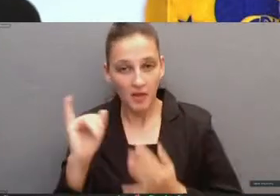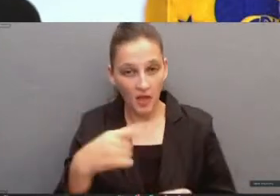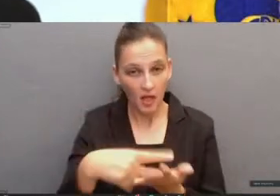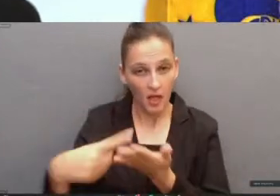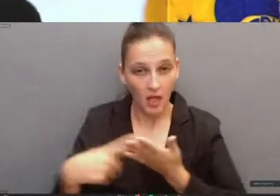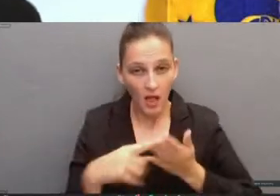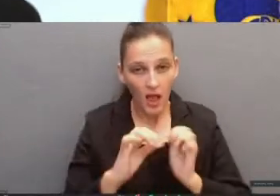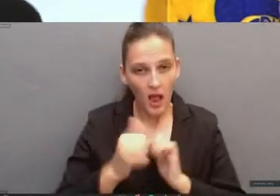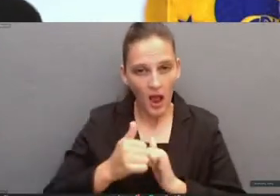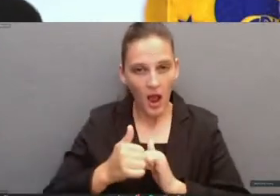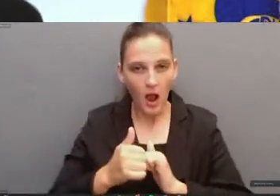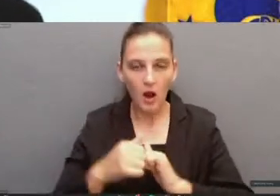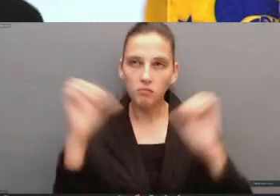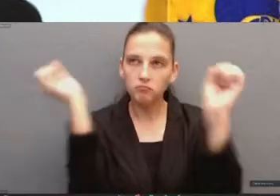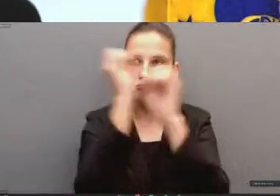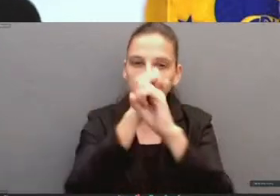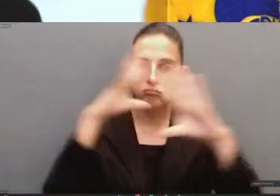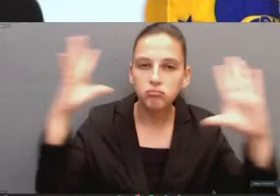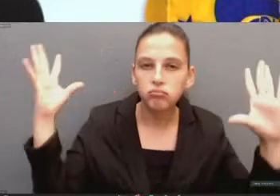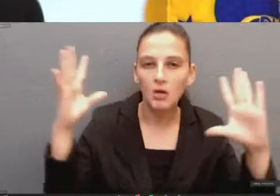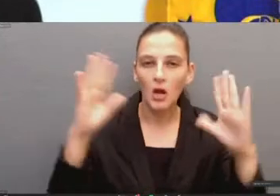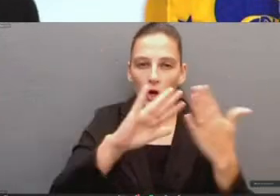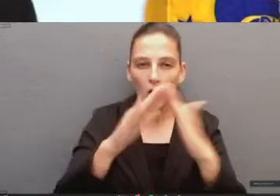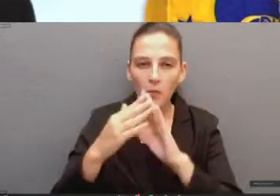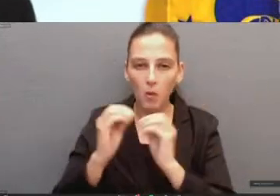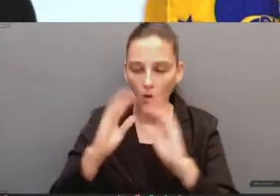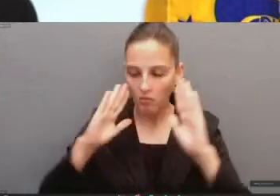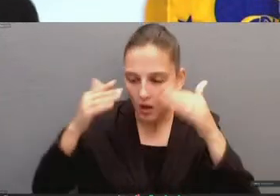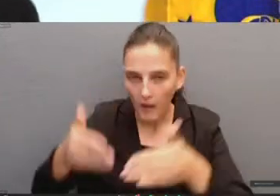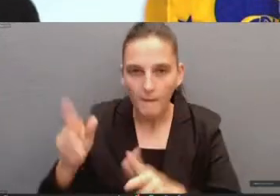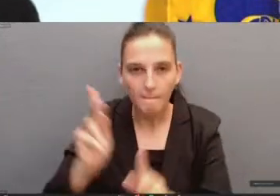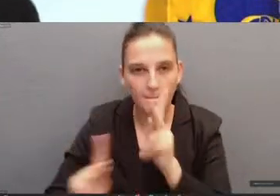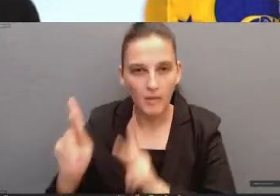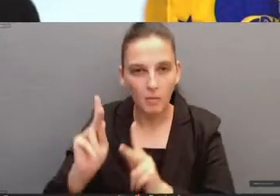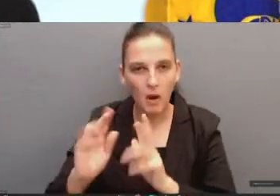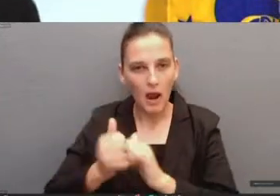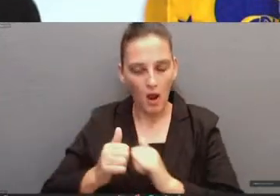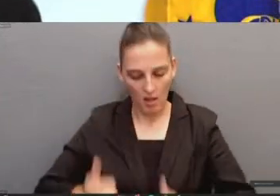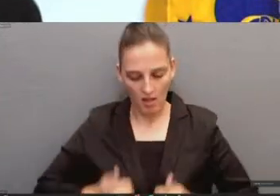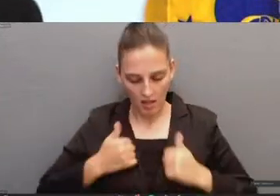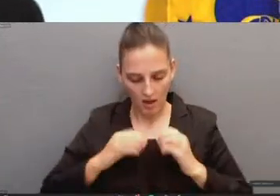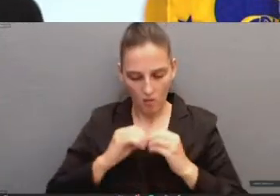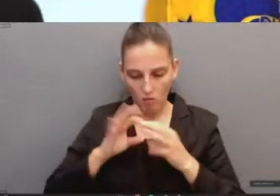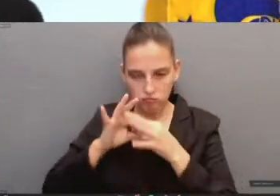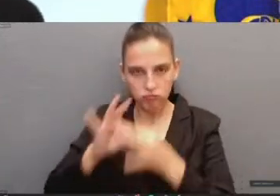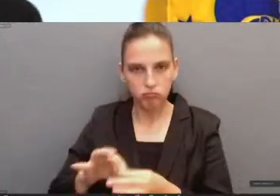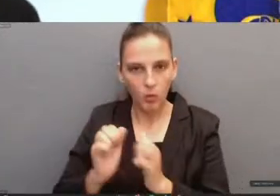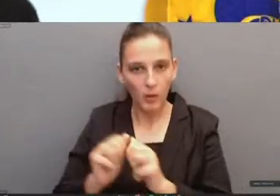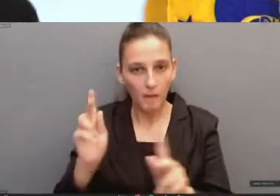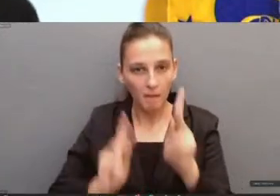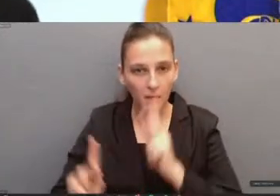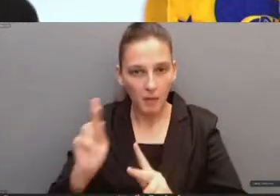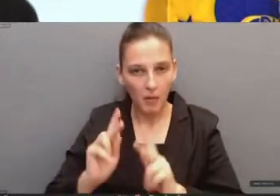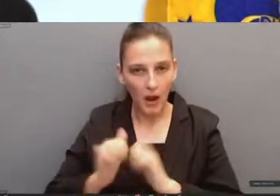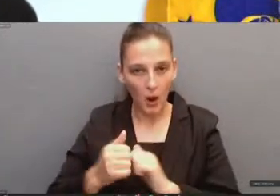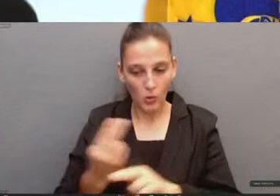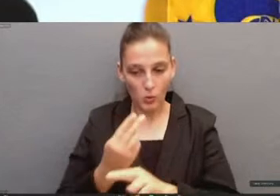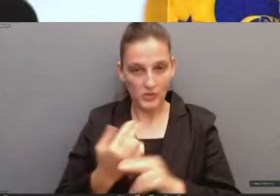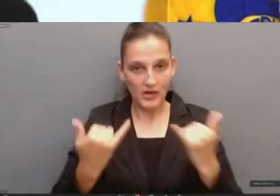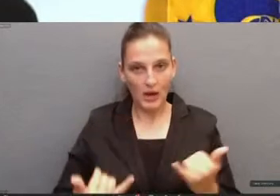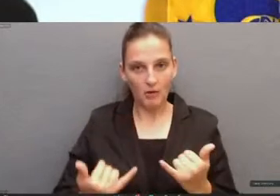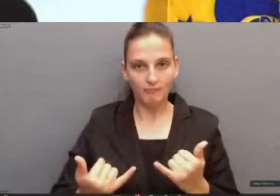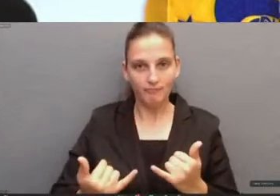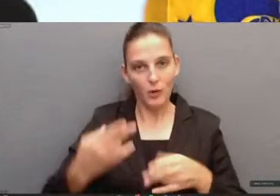a truly people-centered community, how to design a people-centered life, and how to use this reset moment, which this